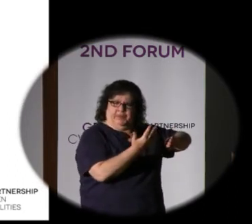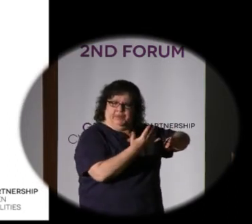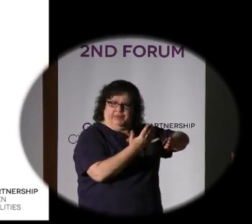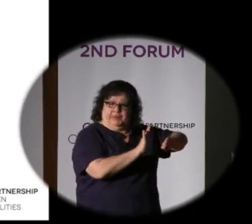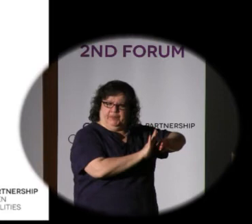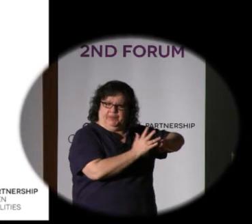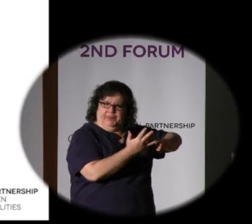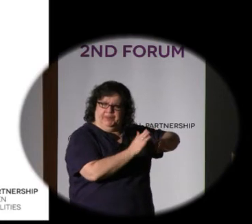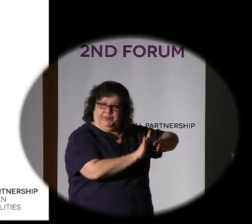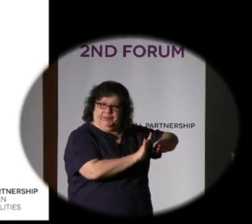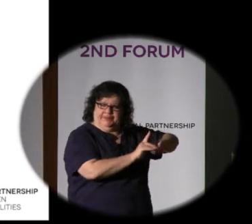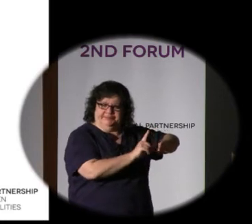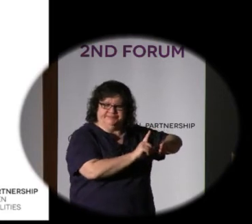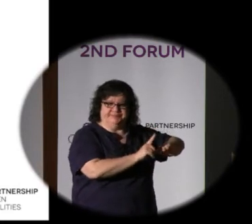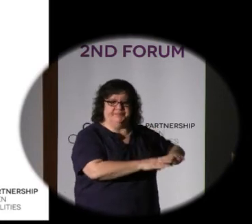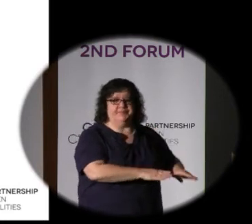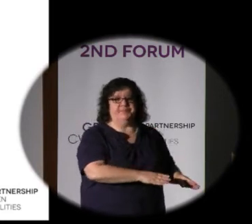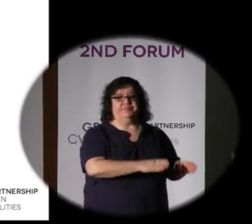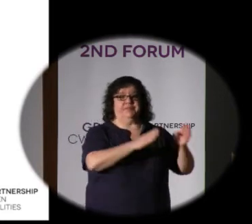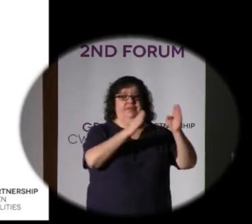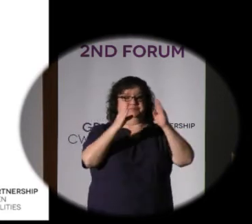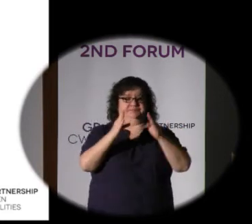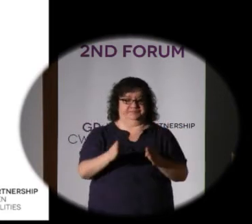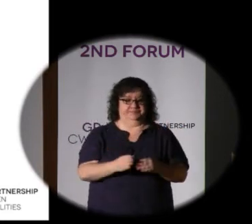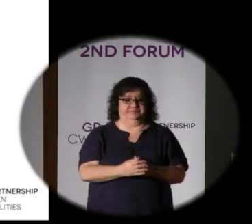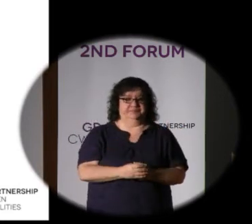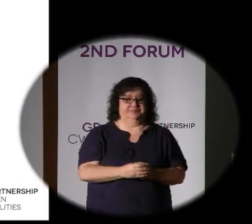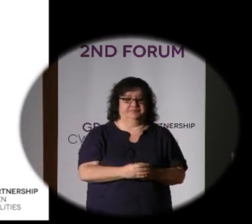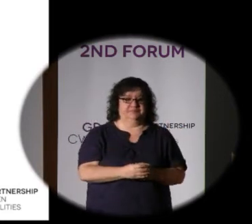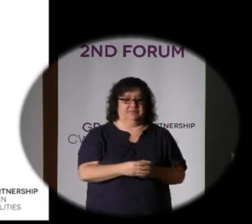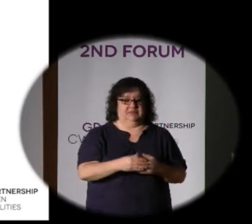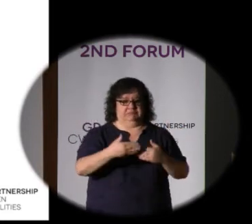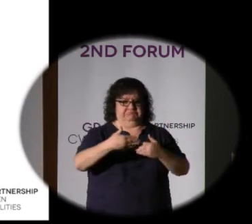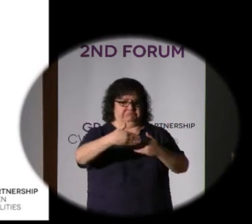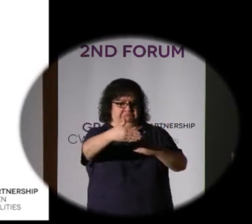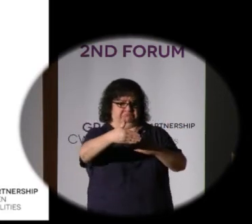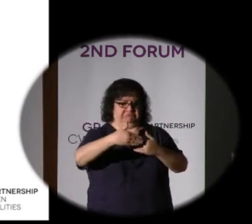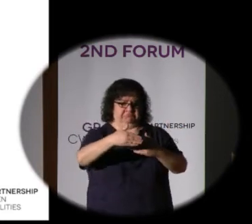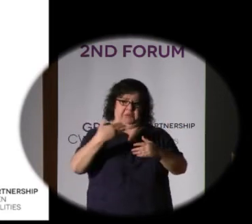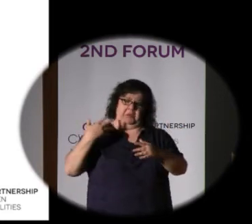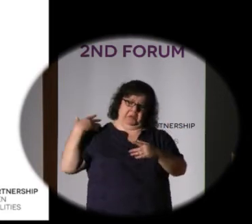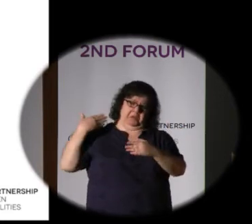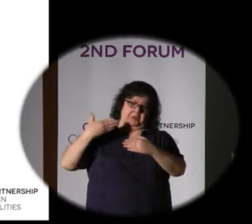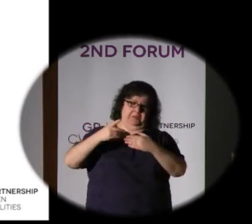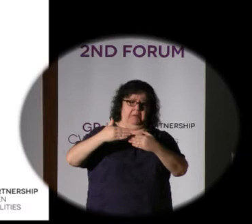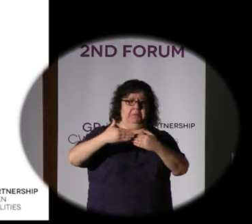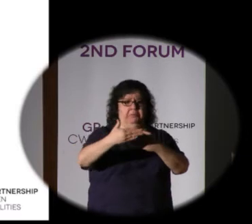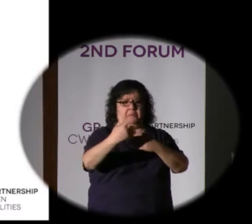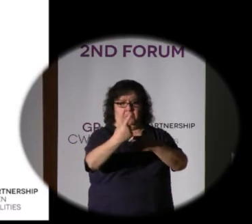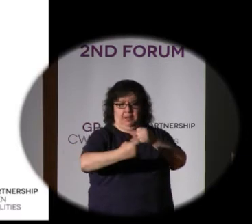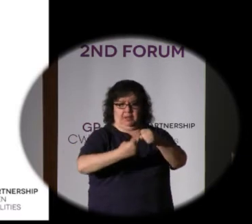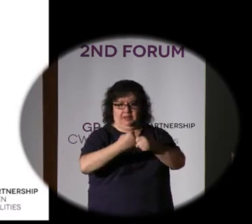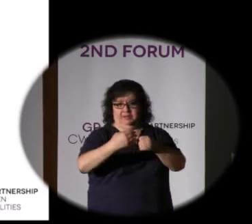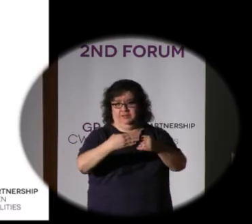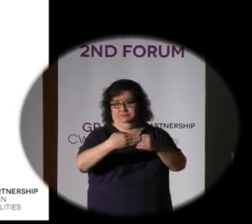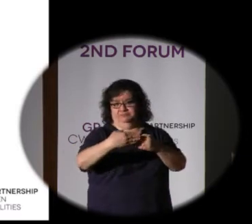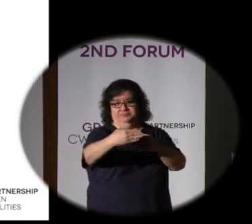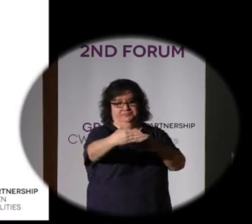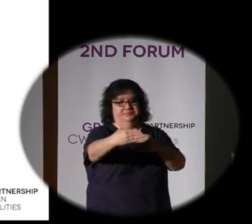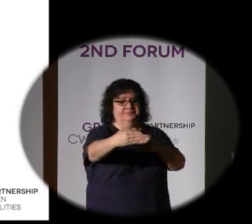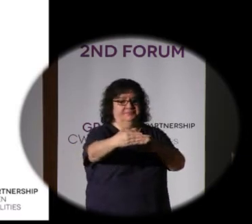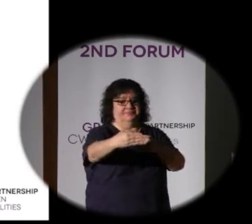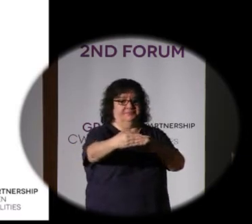What we're going to do in the next few years, next year, basically there will be some work